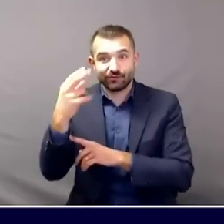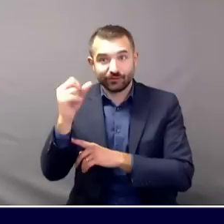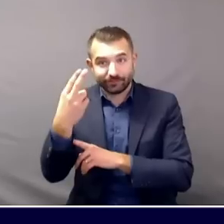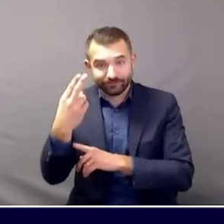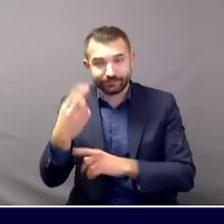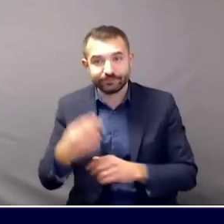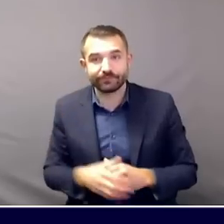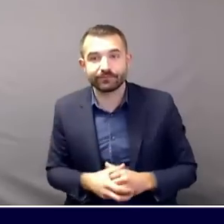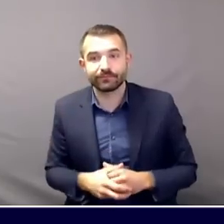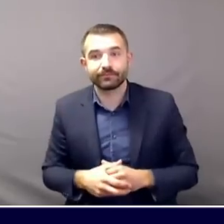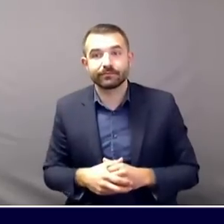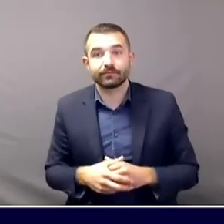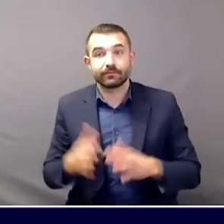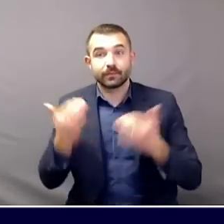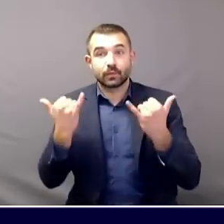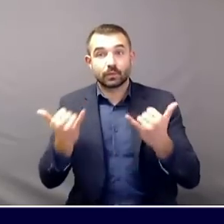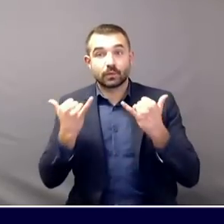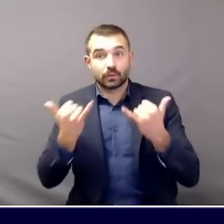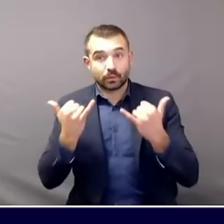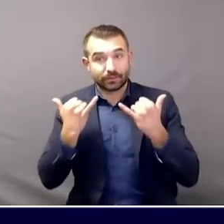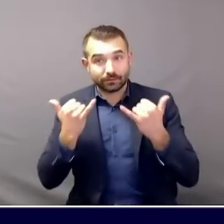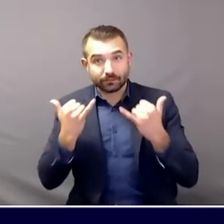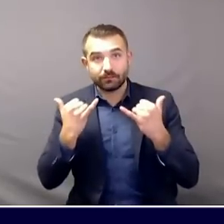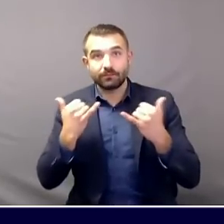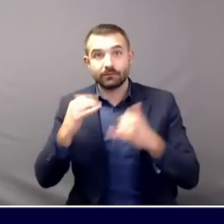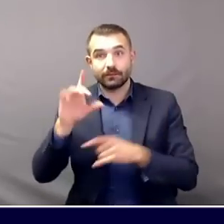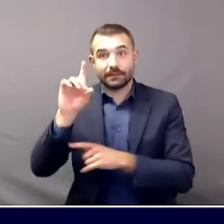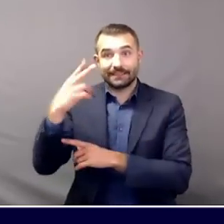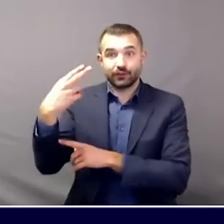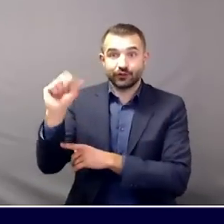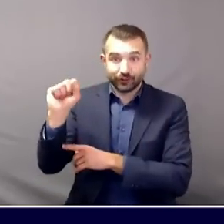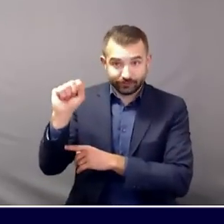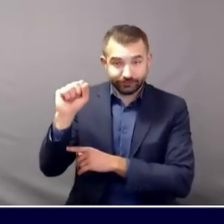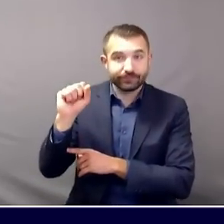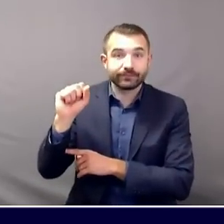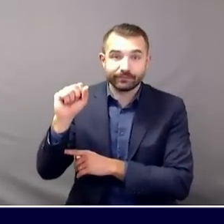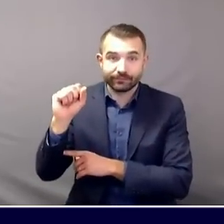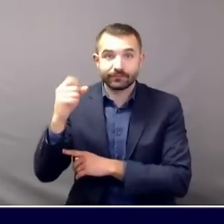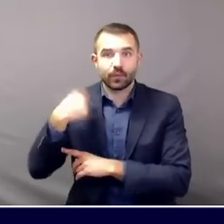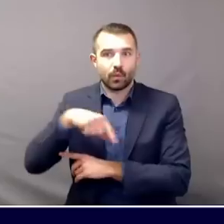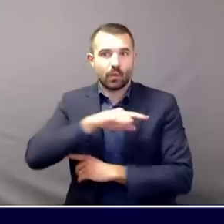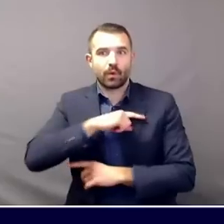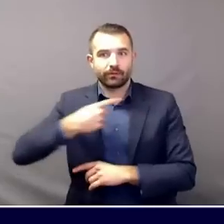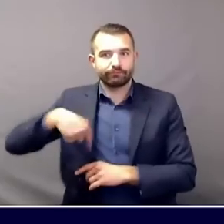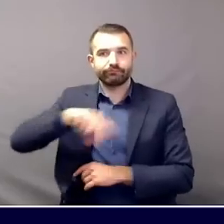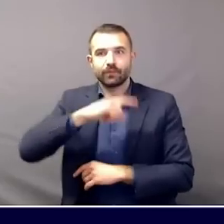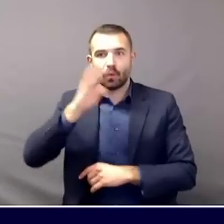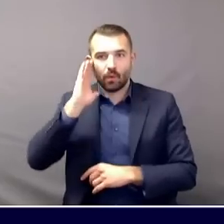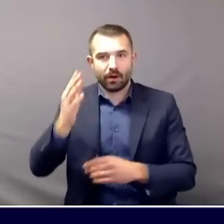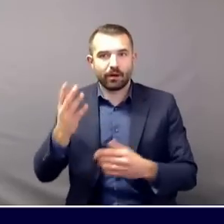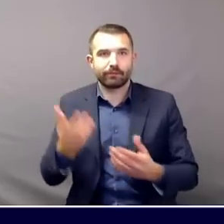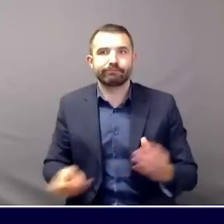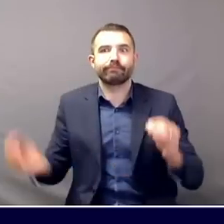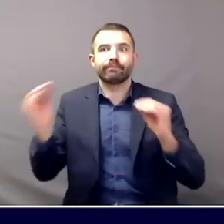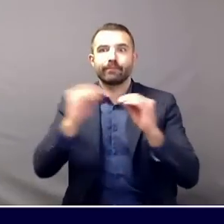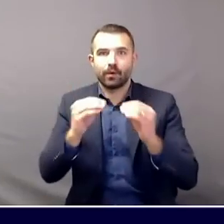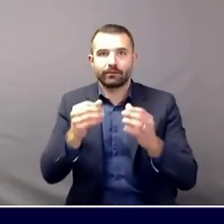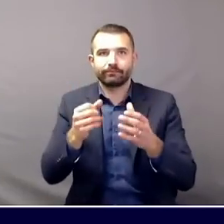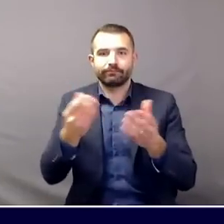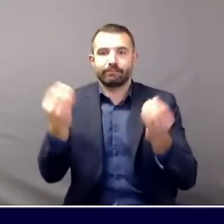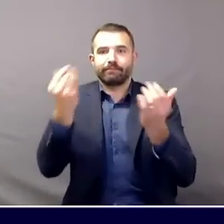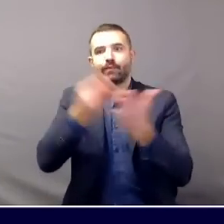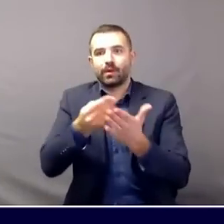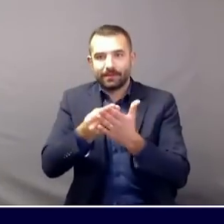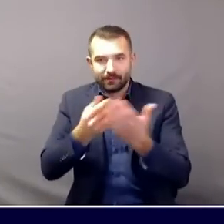Today, Maine Department of Health and Human Services is announcing that it will provide additional financial support to nursing facilities for